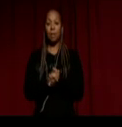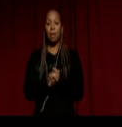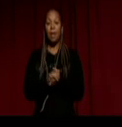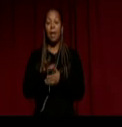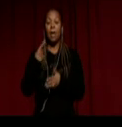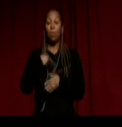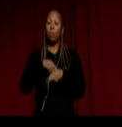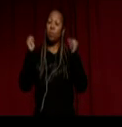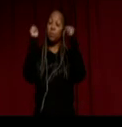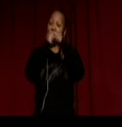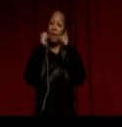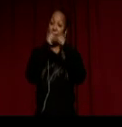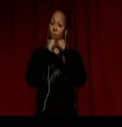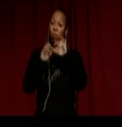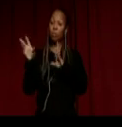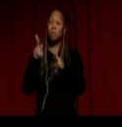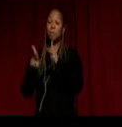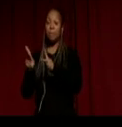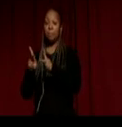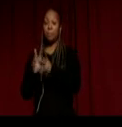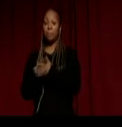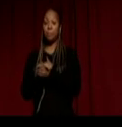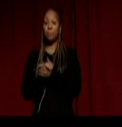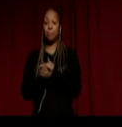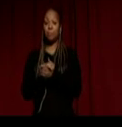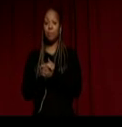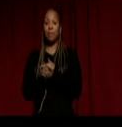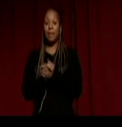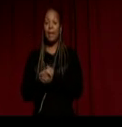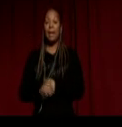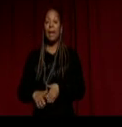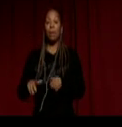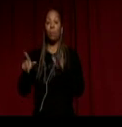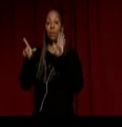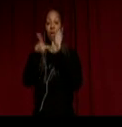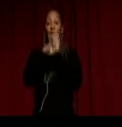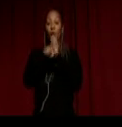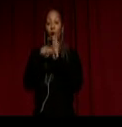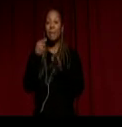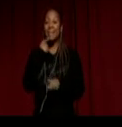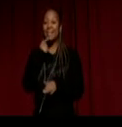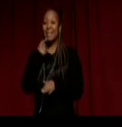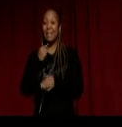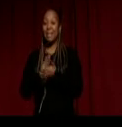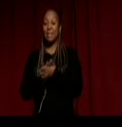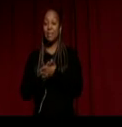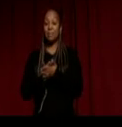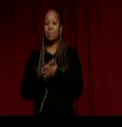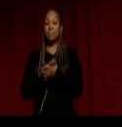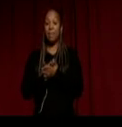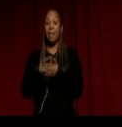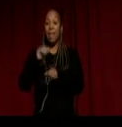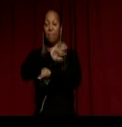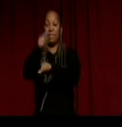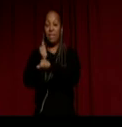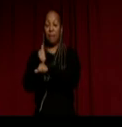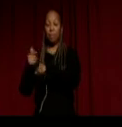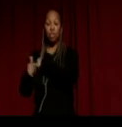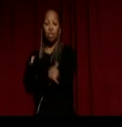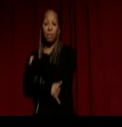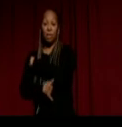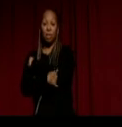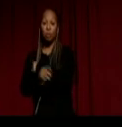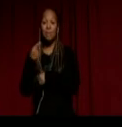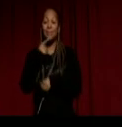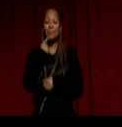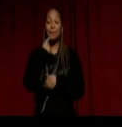what we were fighting for was the people, and what the Constitution itself says, and what the founders of this country said,